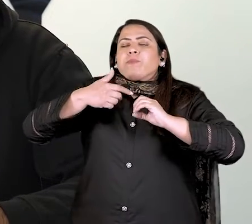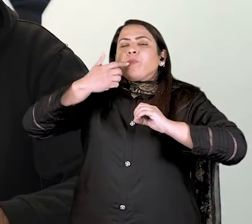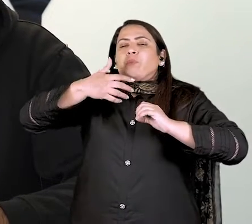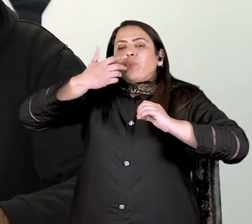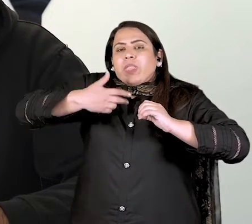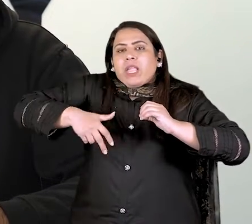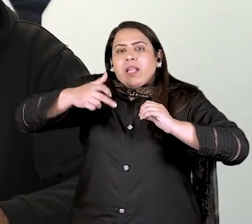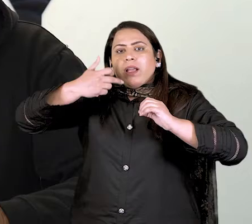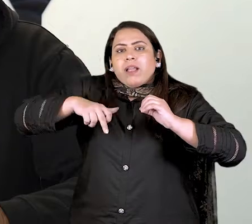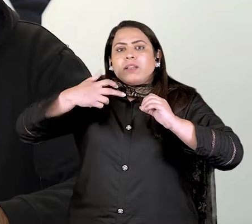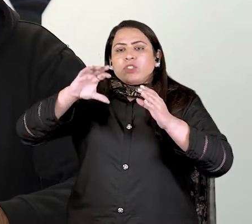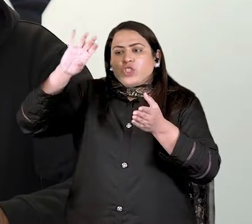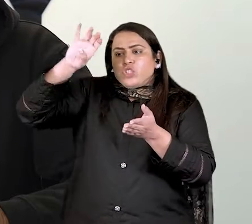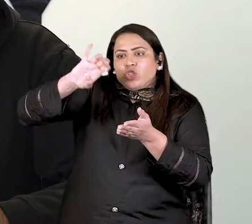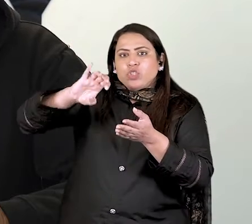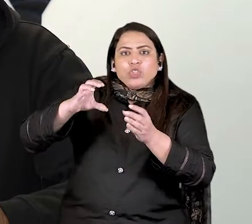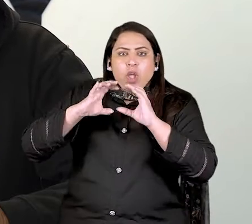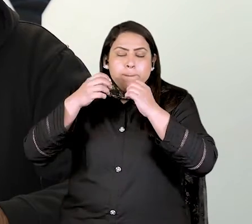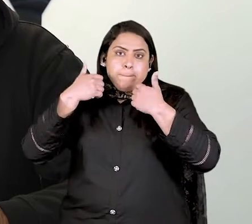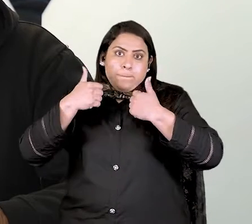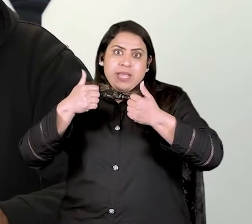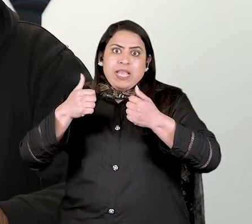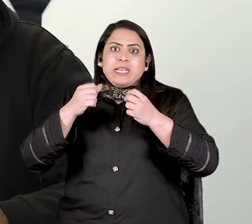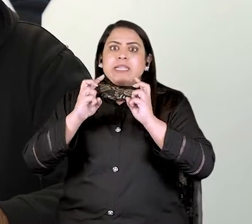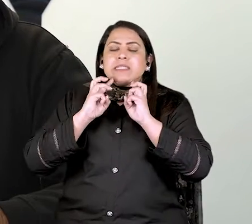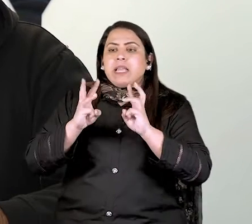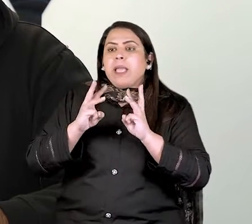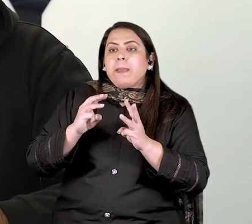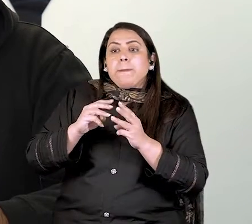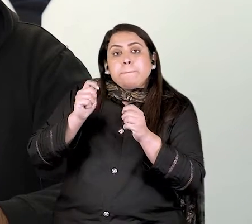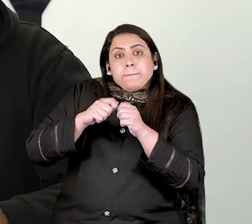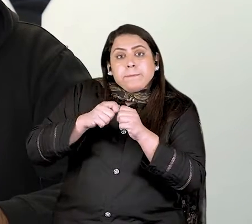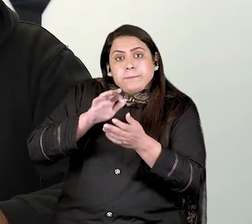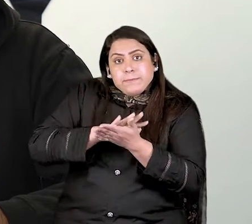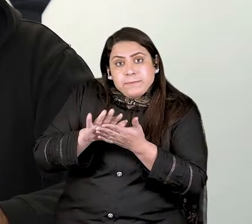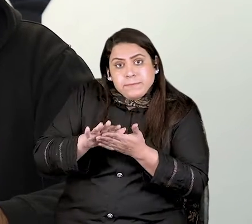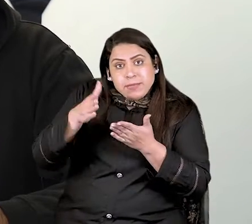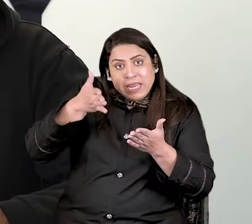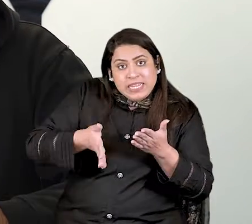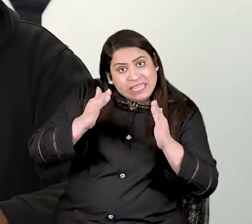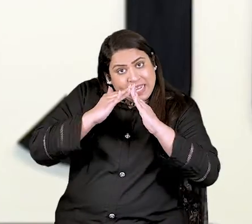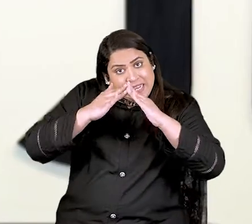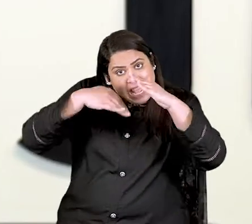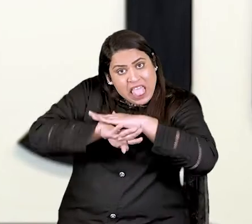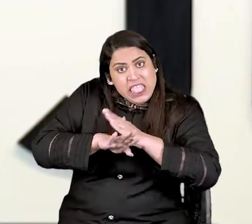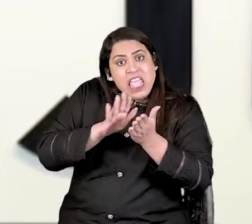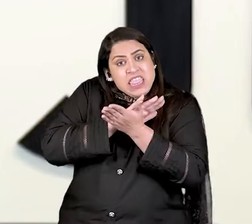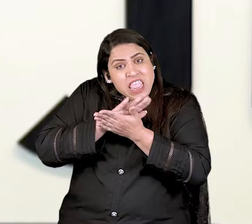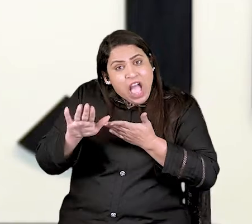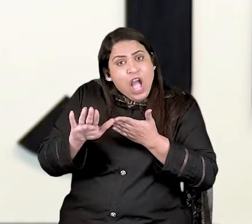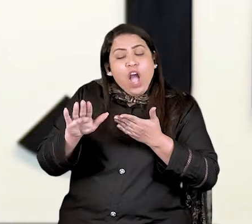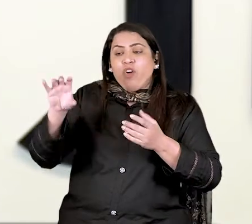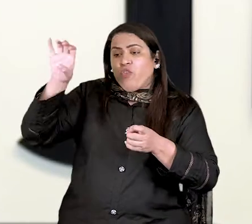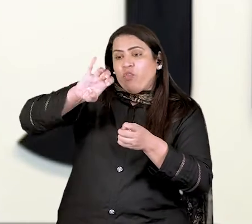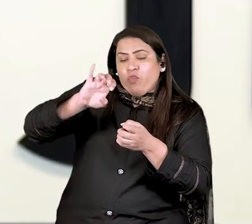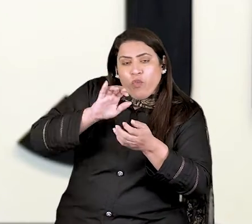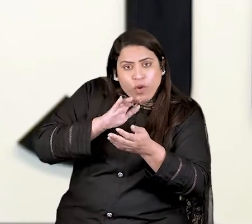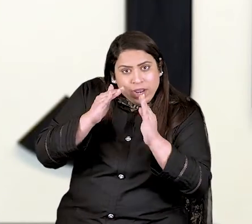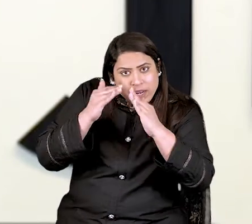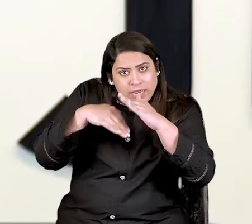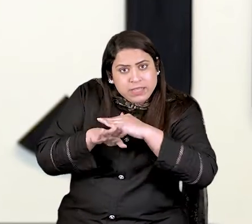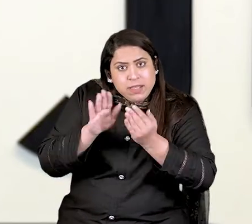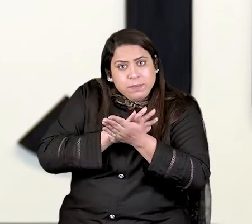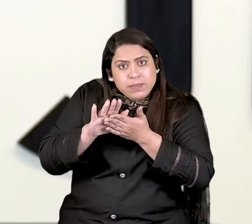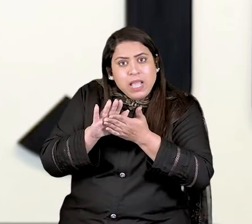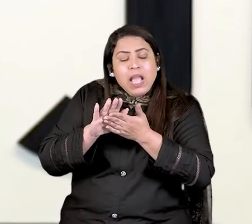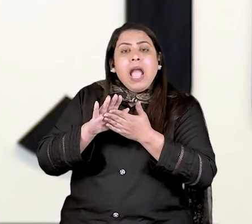actually, rethink the entire idea because it was so juicy. It was amazing, alhamdulillah. So God's been kind. So the sauces are made